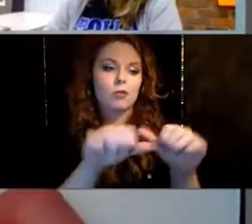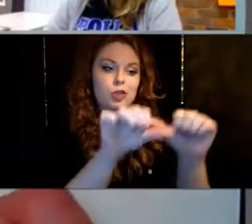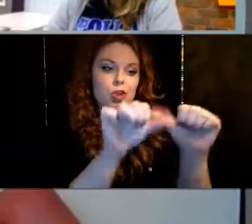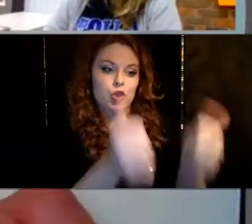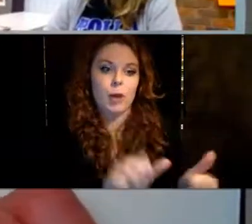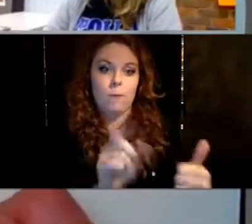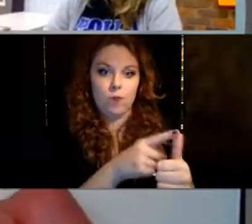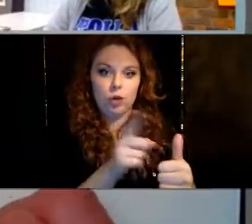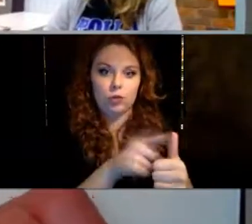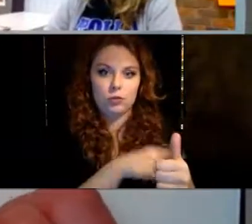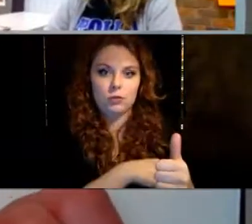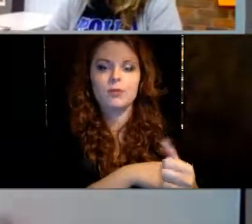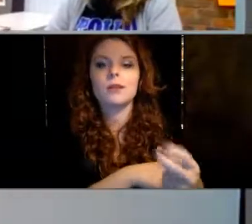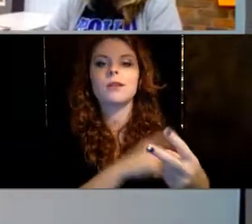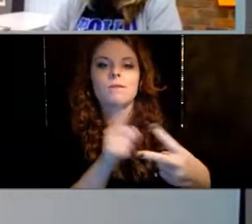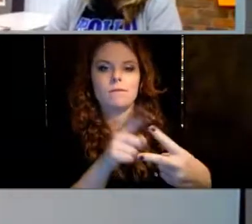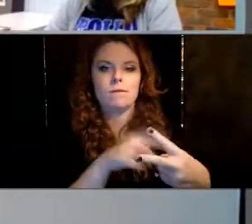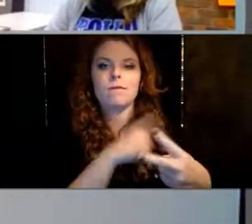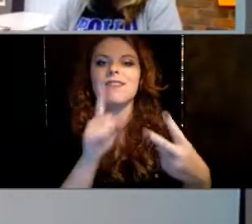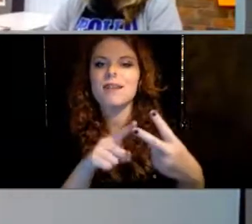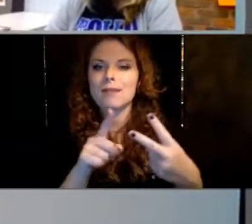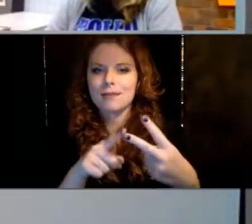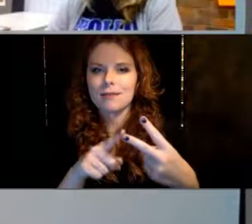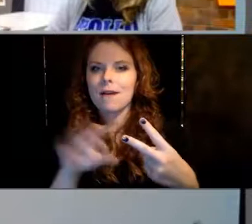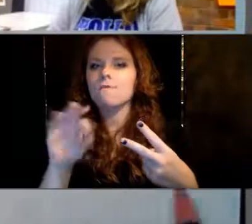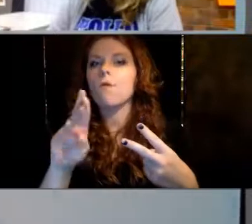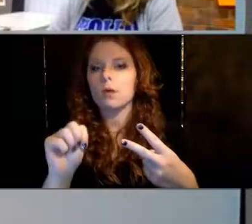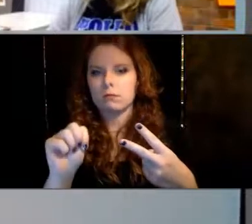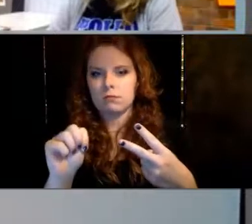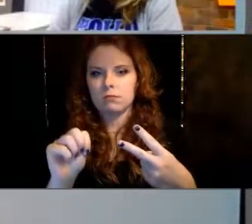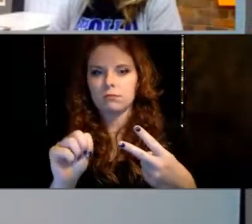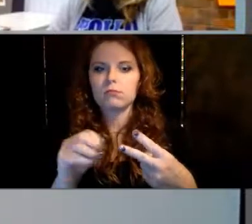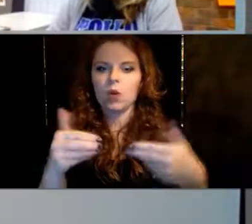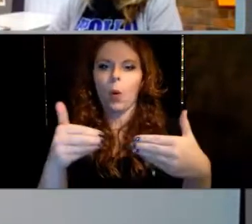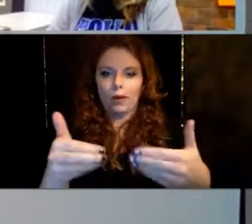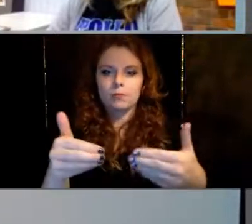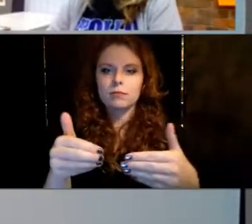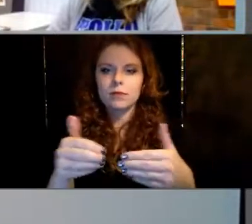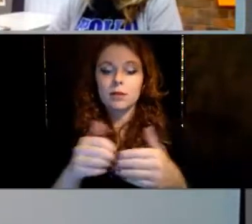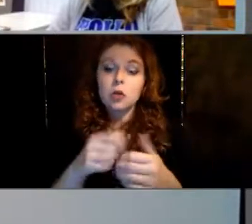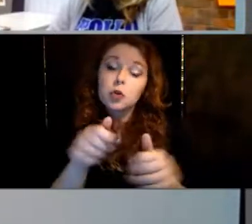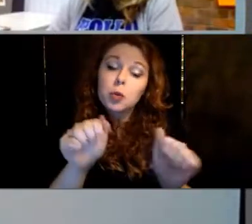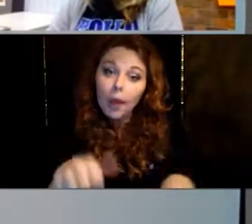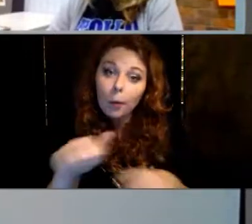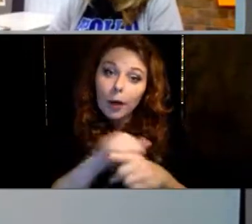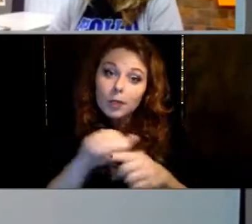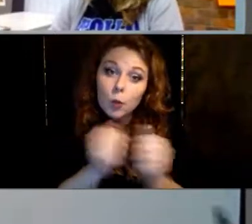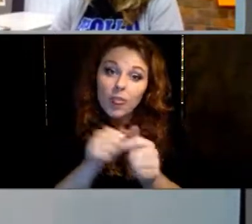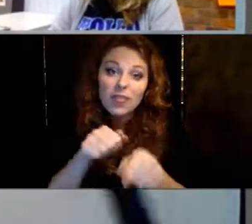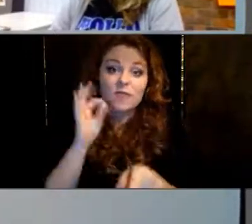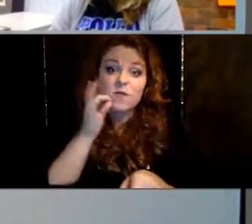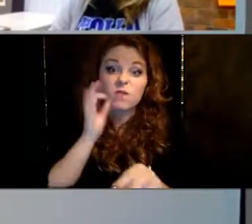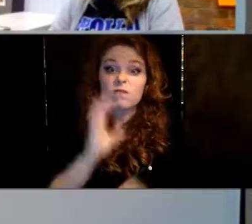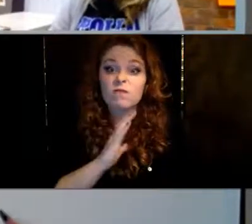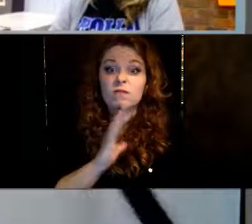and then as a form. Okay, so that's what I'd like you to do here. If you want to go ahead and do the little pear practice without looking at a pear, that's